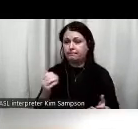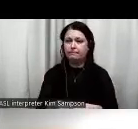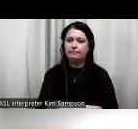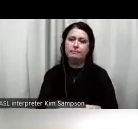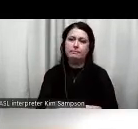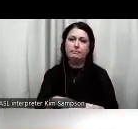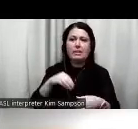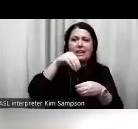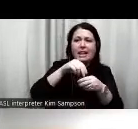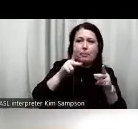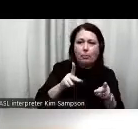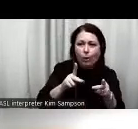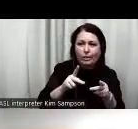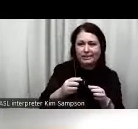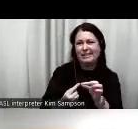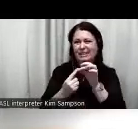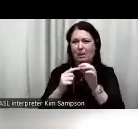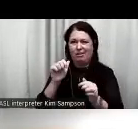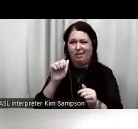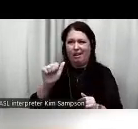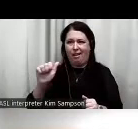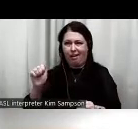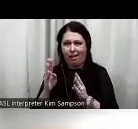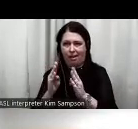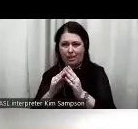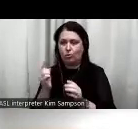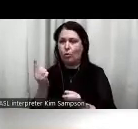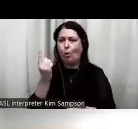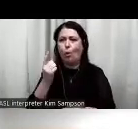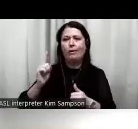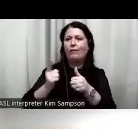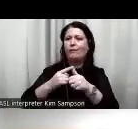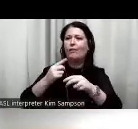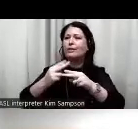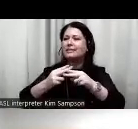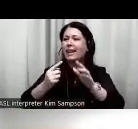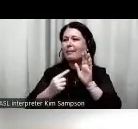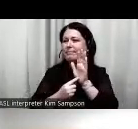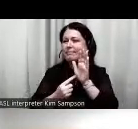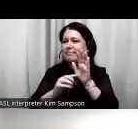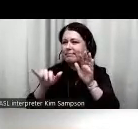often, especially 12-step programs, you would only use your first name,